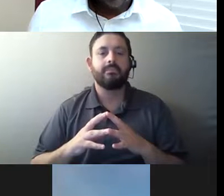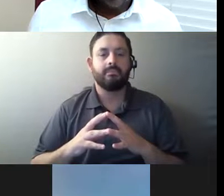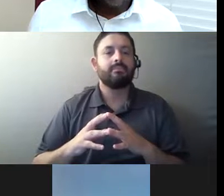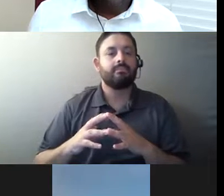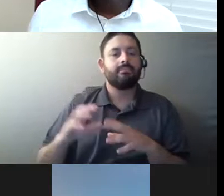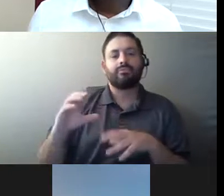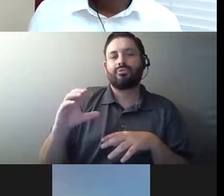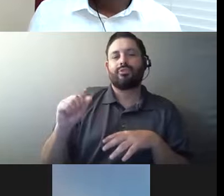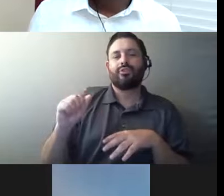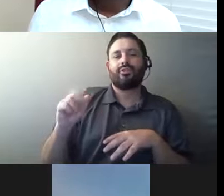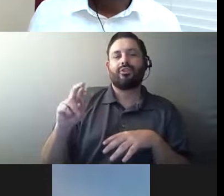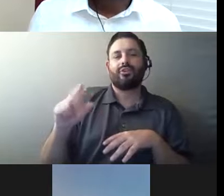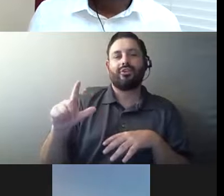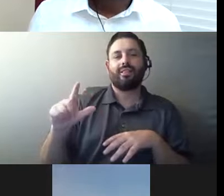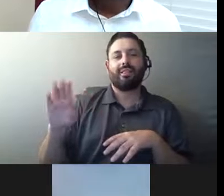Carl Booker.